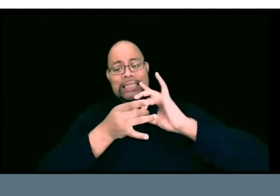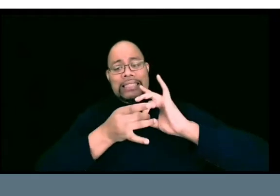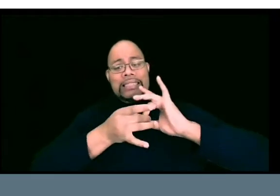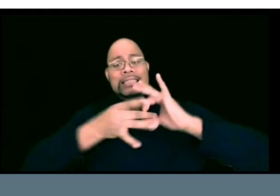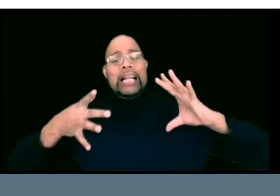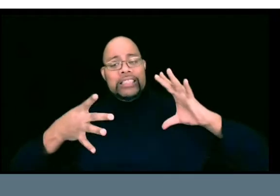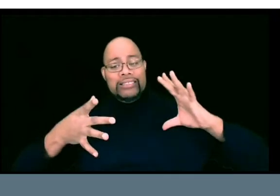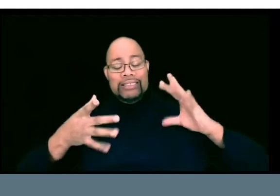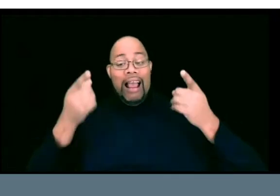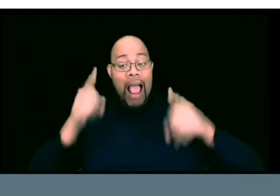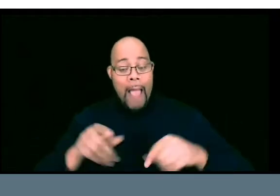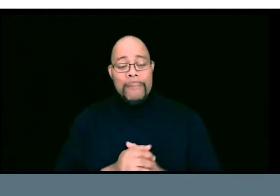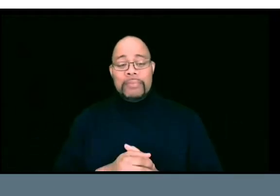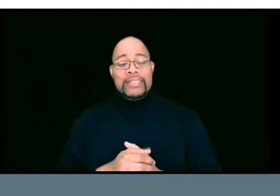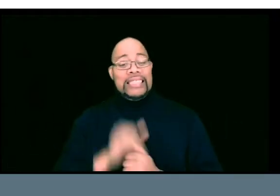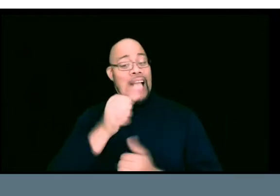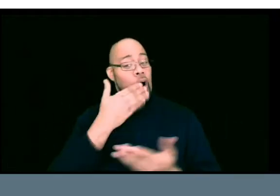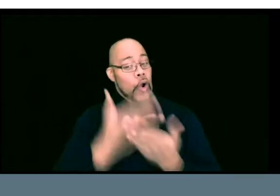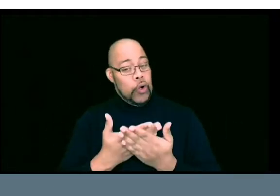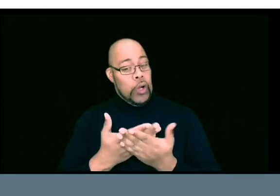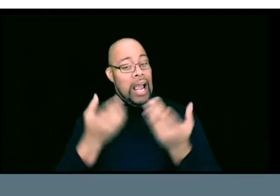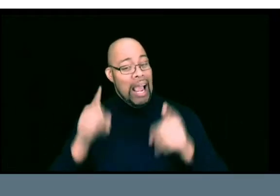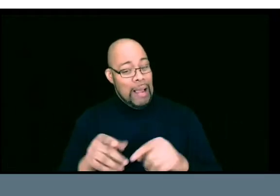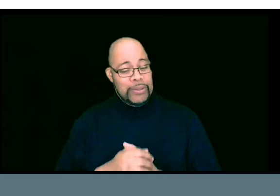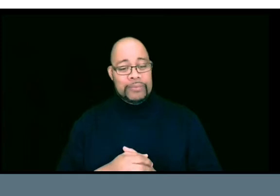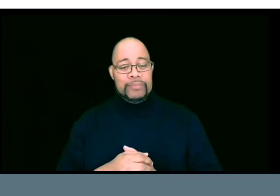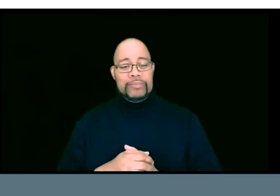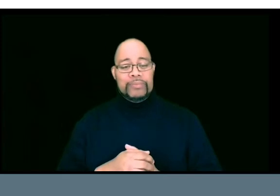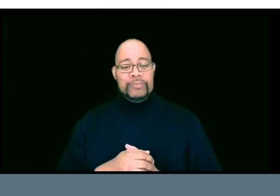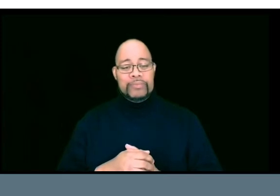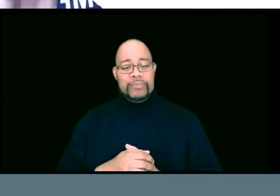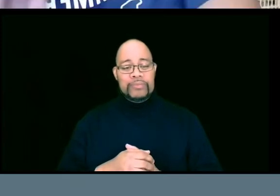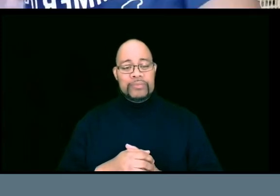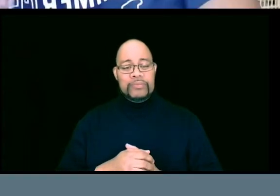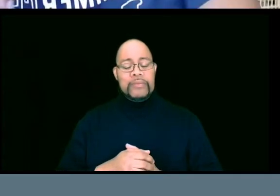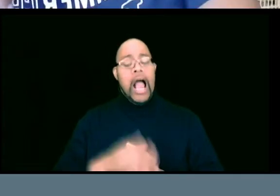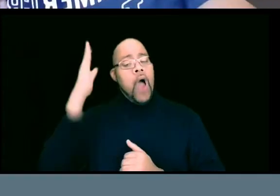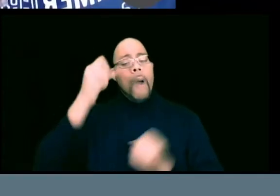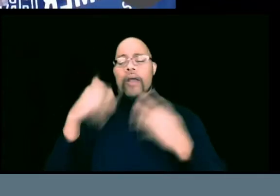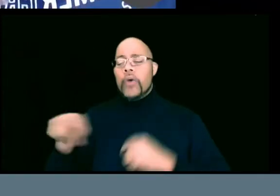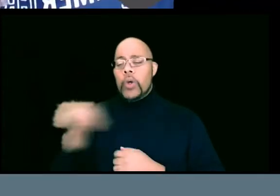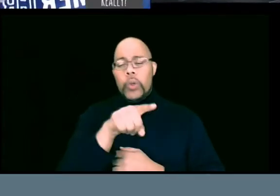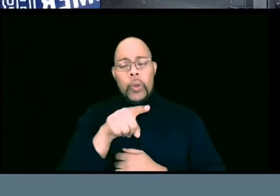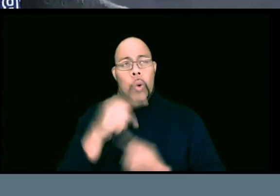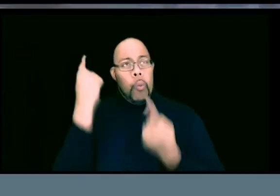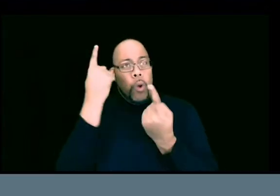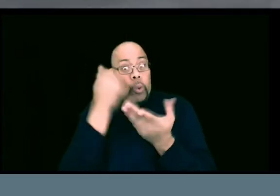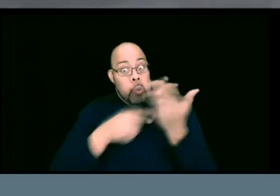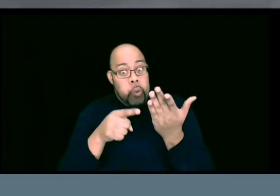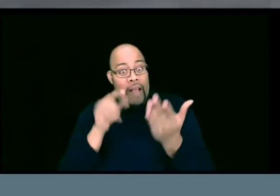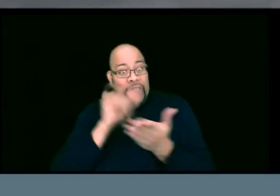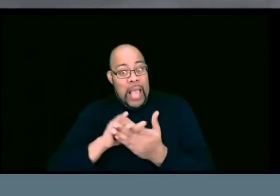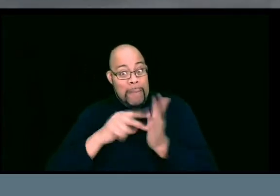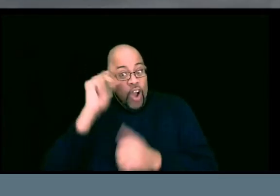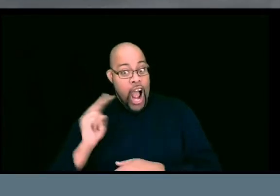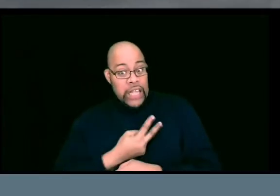on the seamount. So it's detaching from the continental shelf, which is not a good thing to be happening. Now, I know many of you might